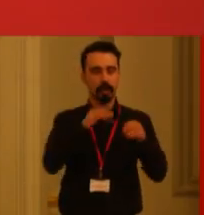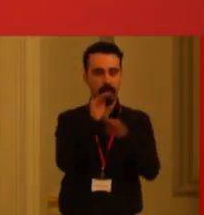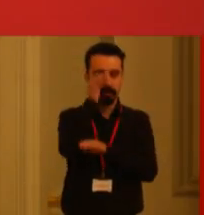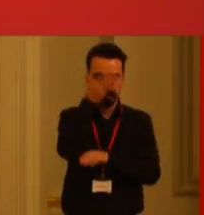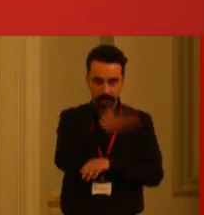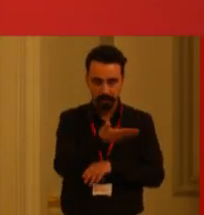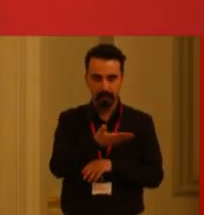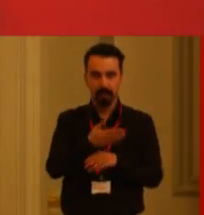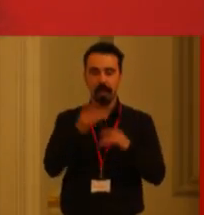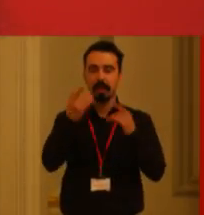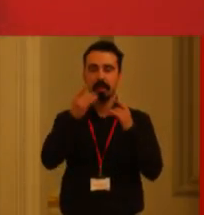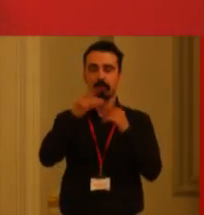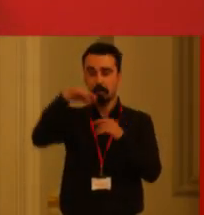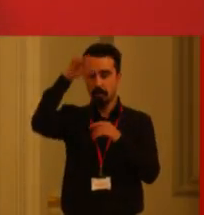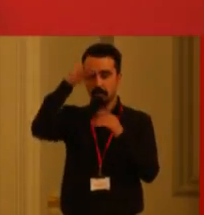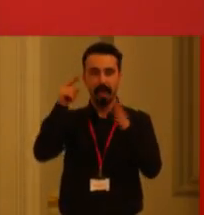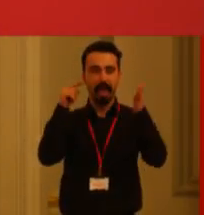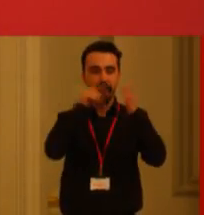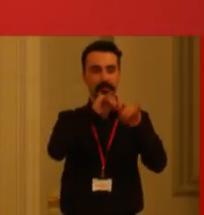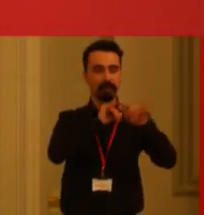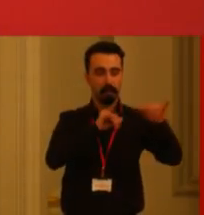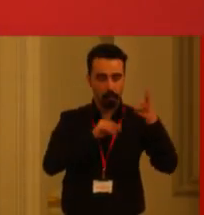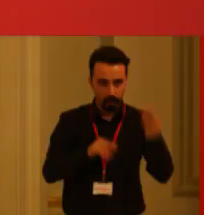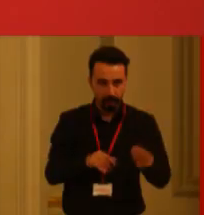the ones that have